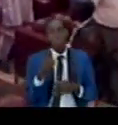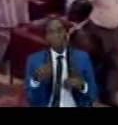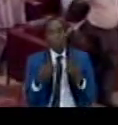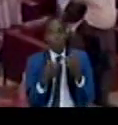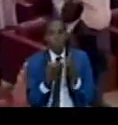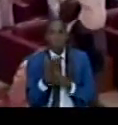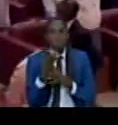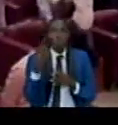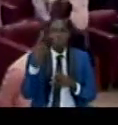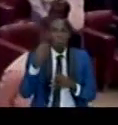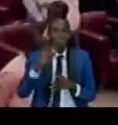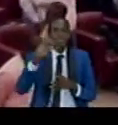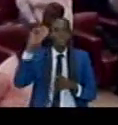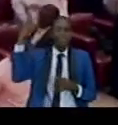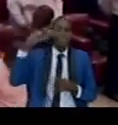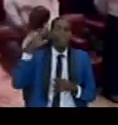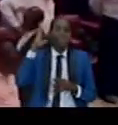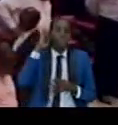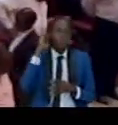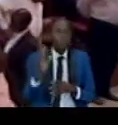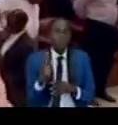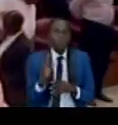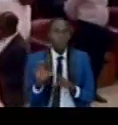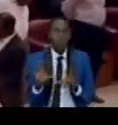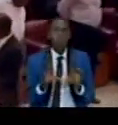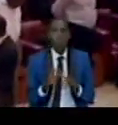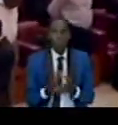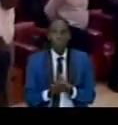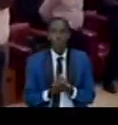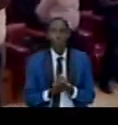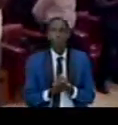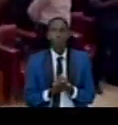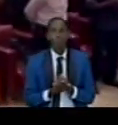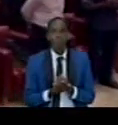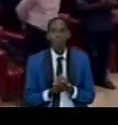will perfect everything concerning you in Jesus' name.